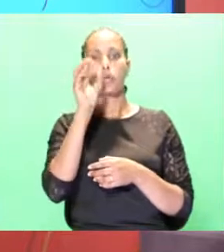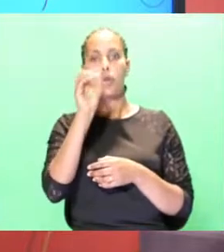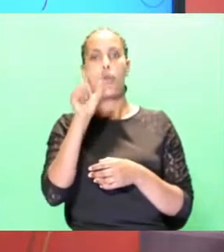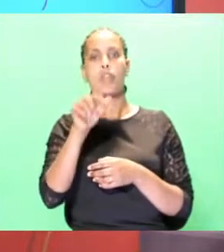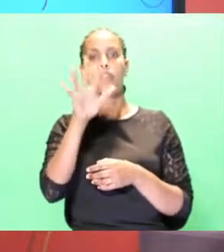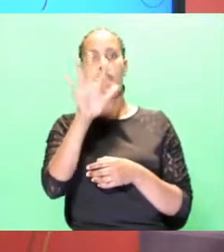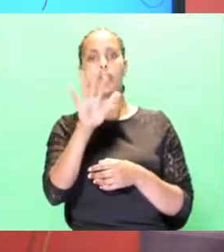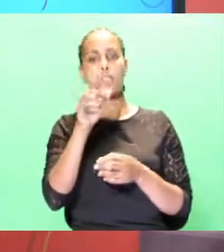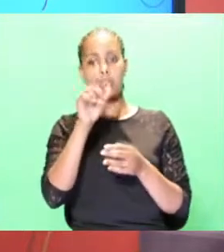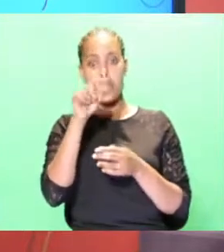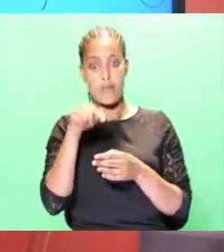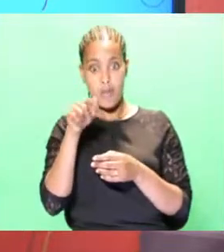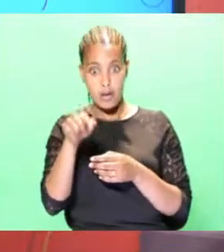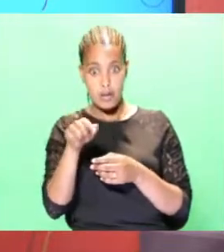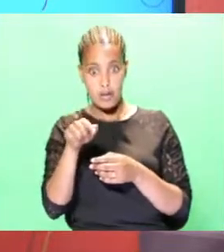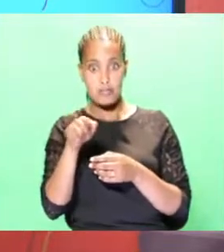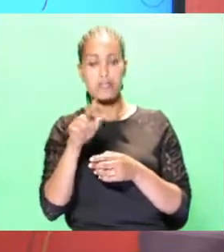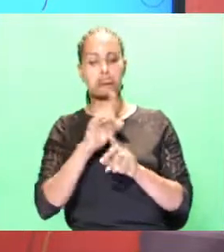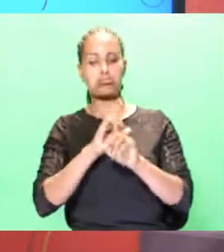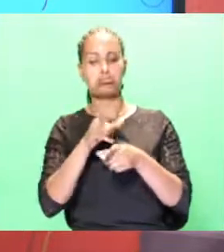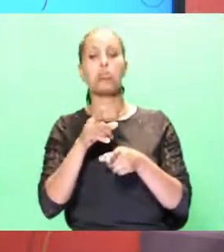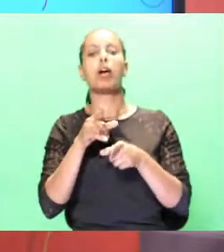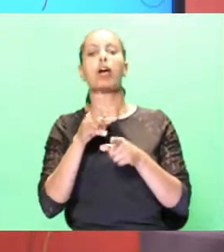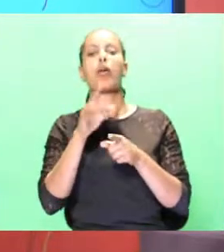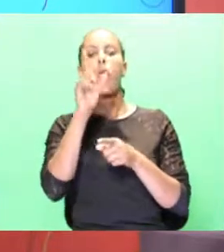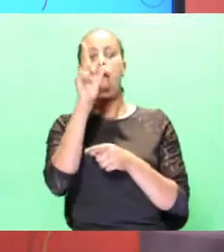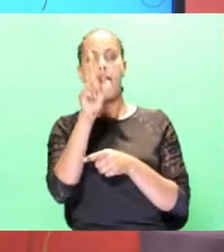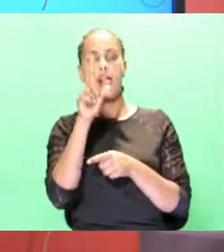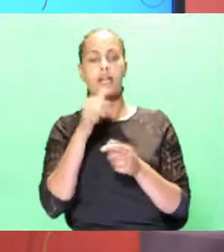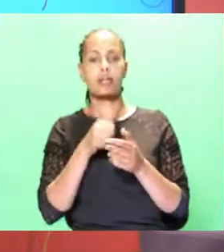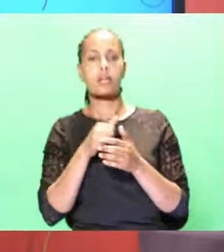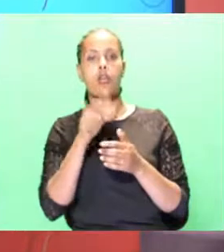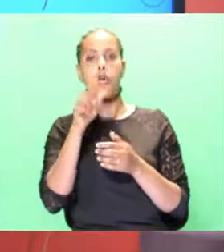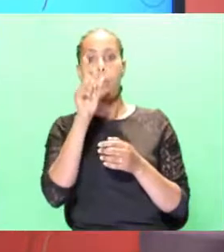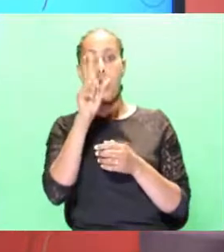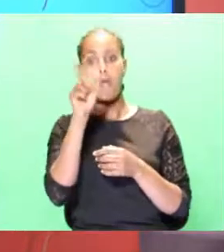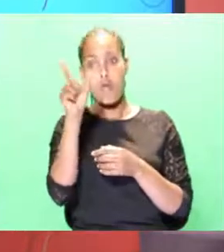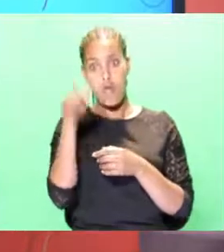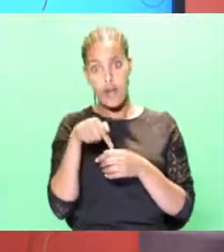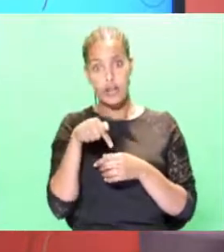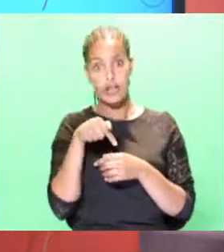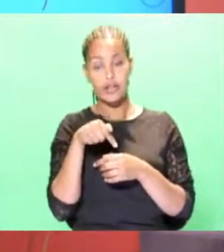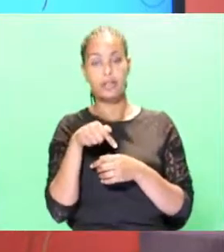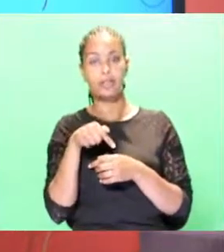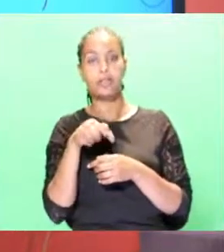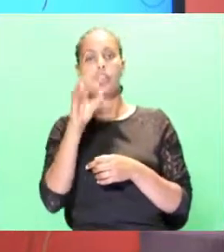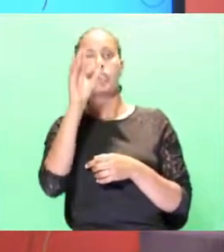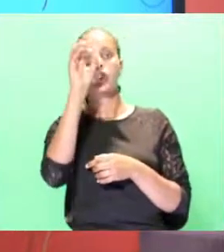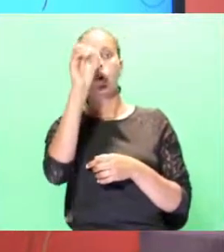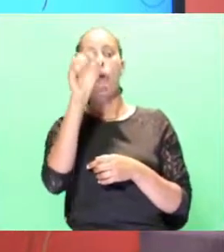0.5. Therefore, this is 1 over